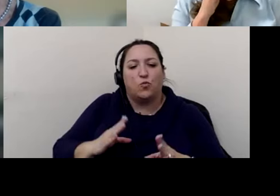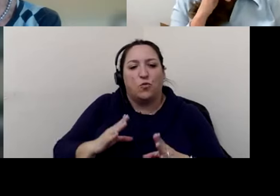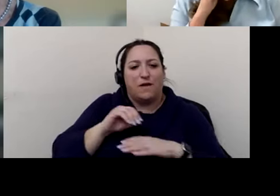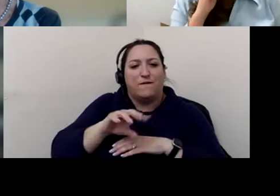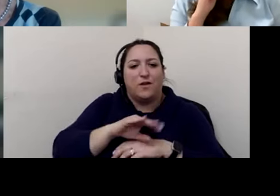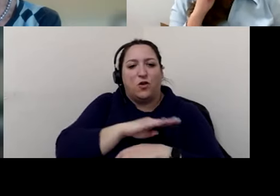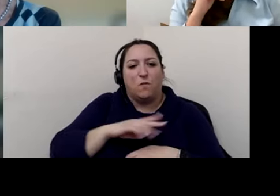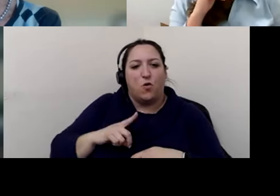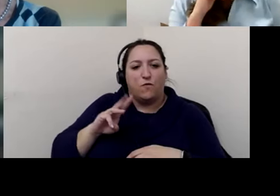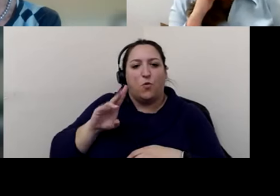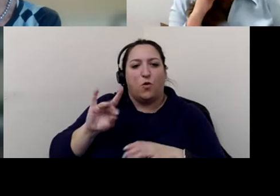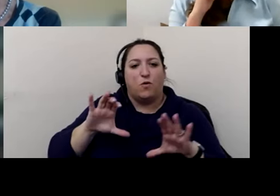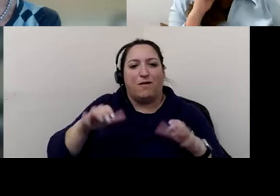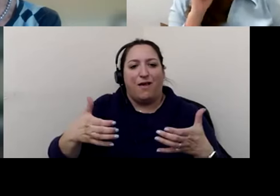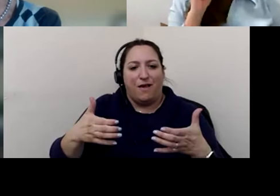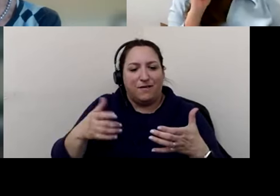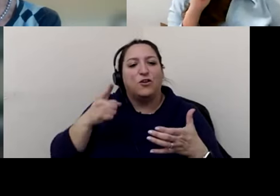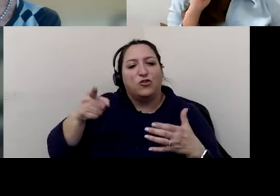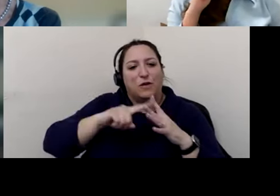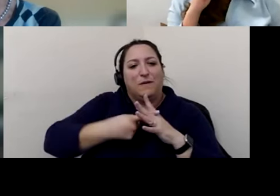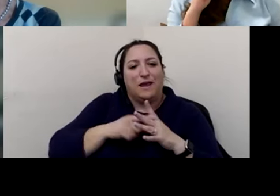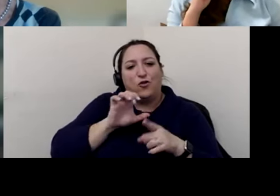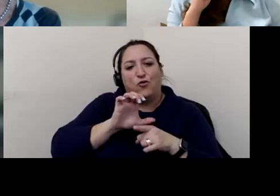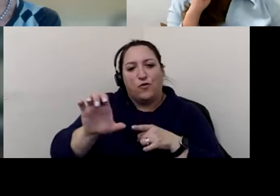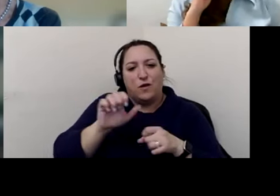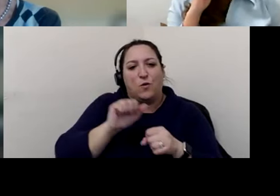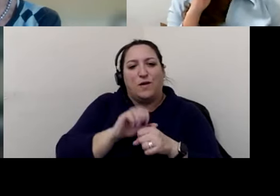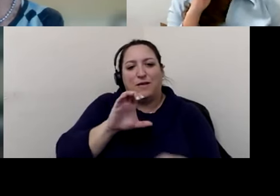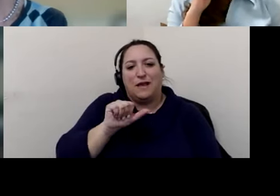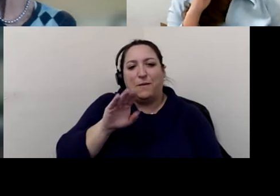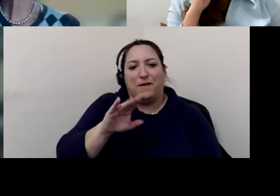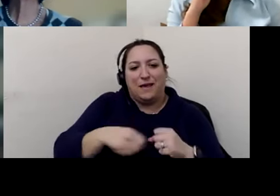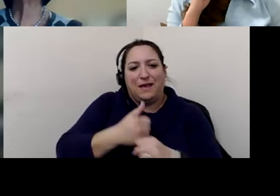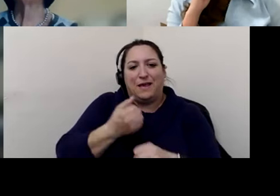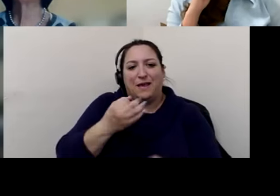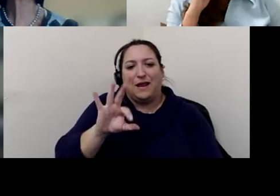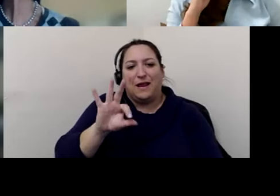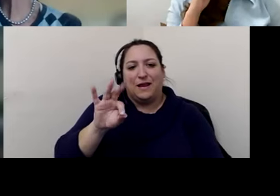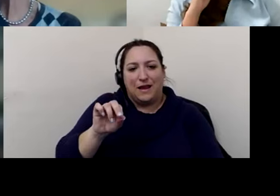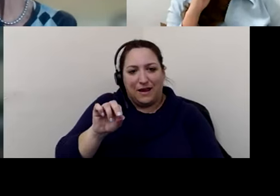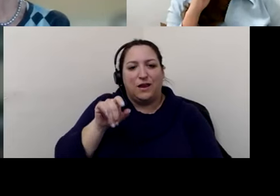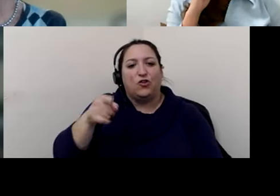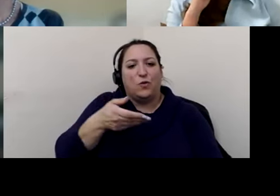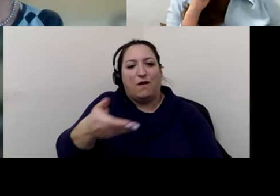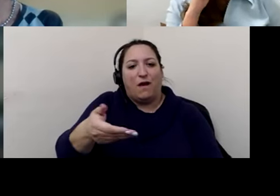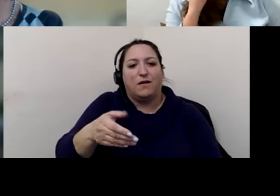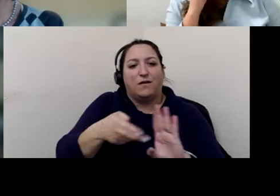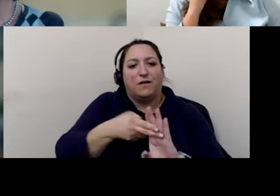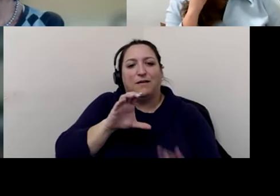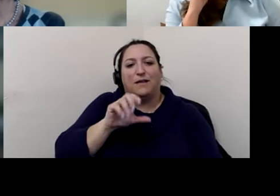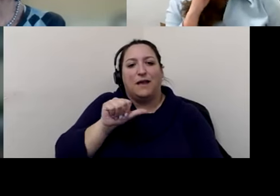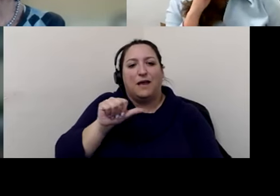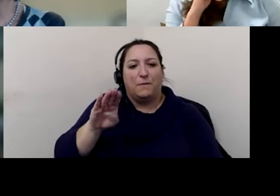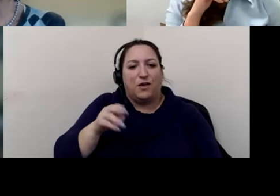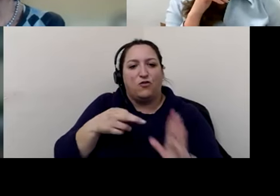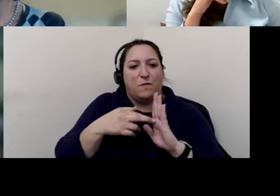the Willowbrook class. And she began her career with the CAB in 1990 when she was hired as a CAB representative